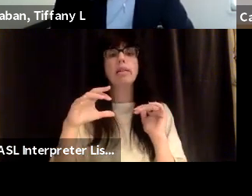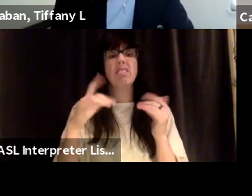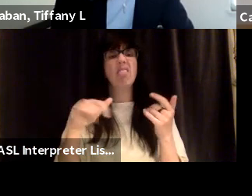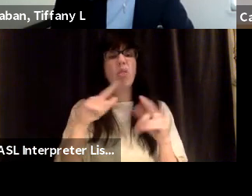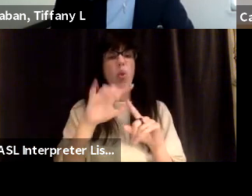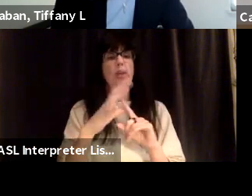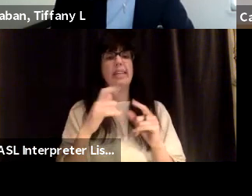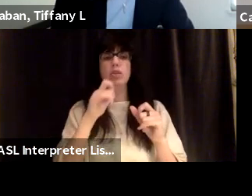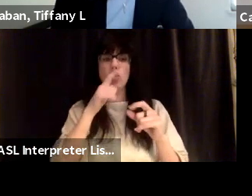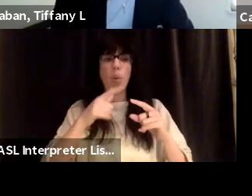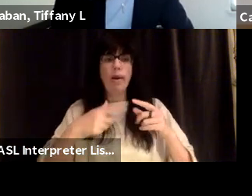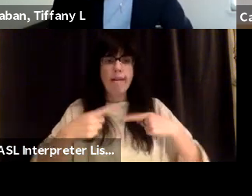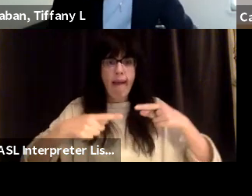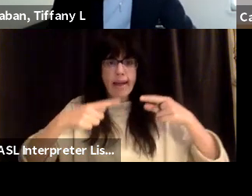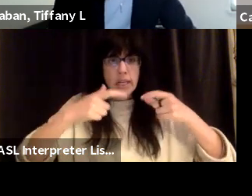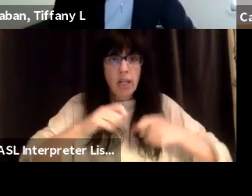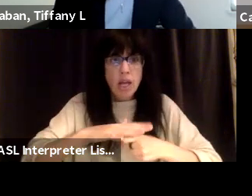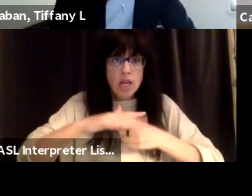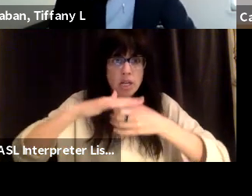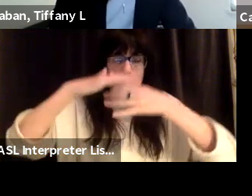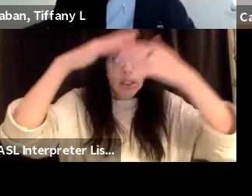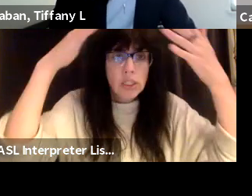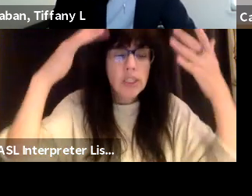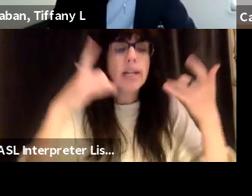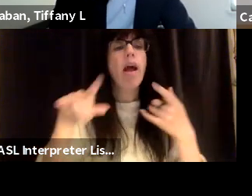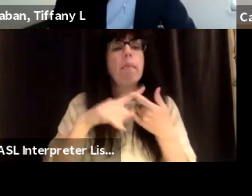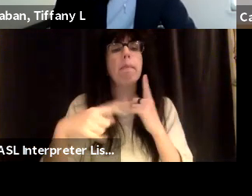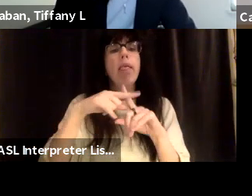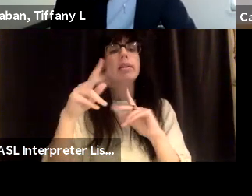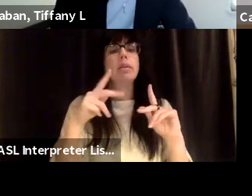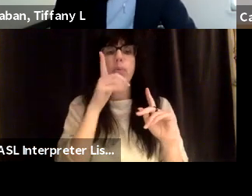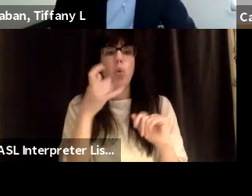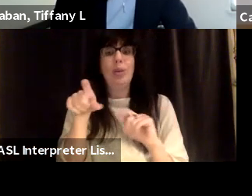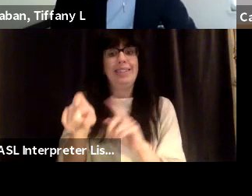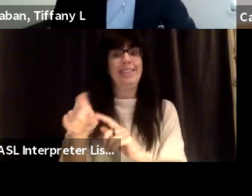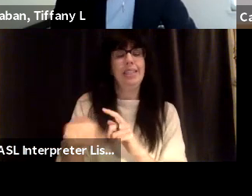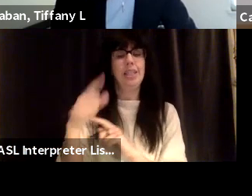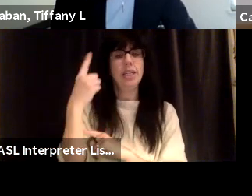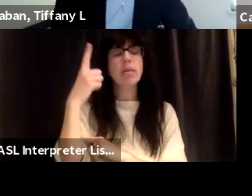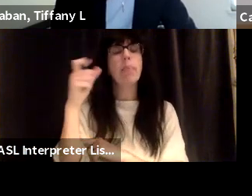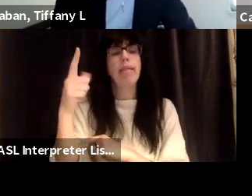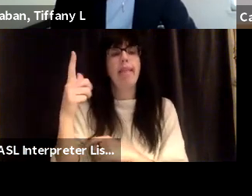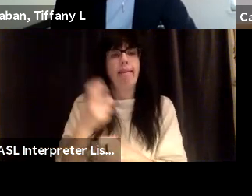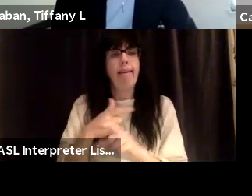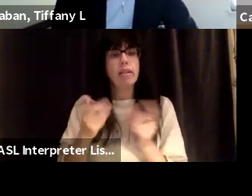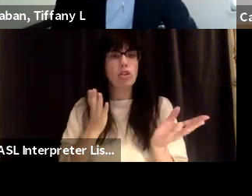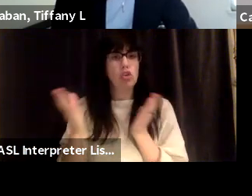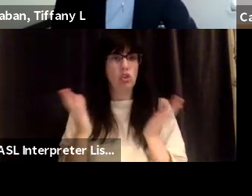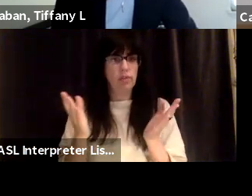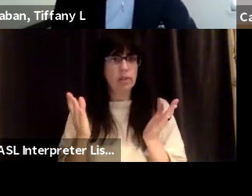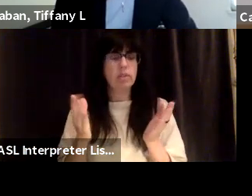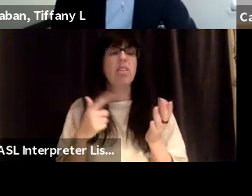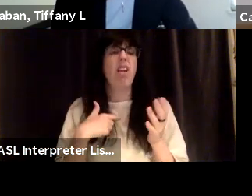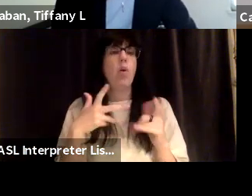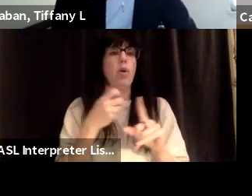violence, and the people that are in need actually get the services that they are requiring. And that's a project that we're currently running, and I would call for an expansion of